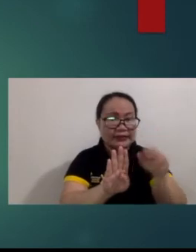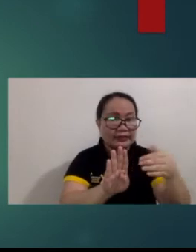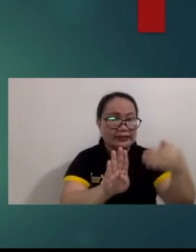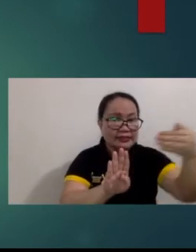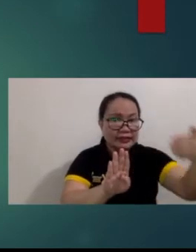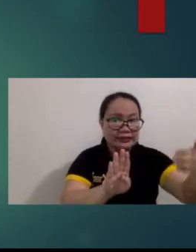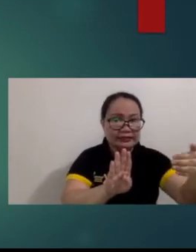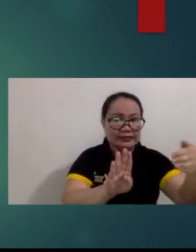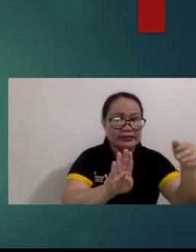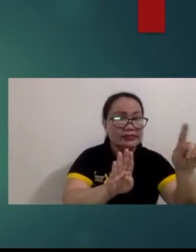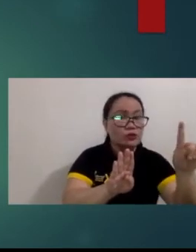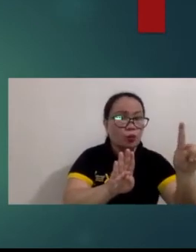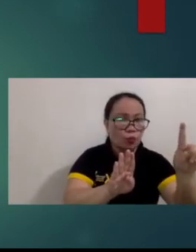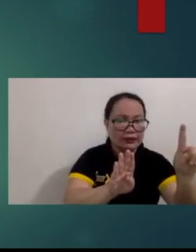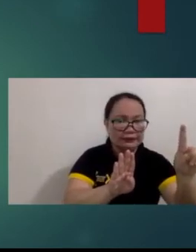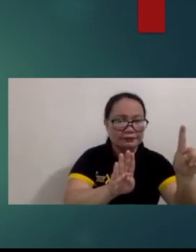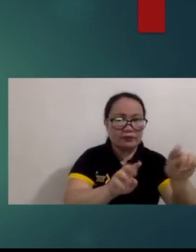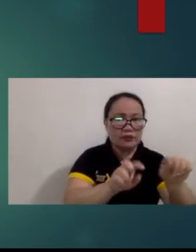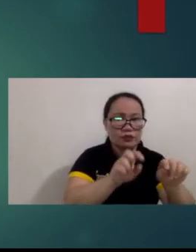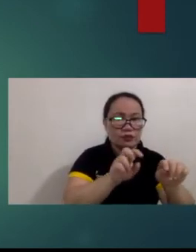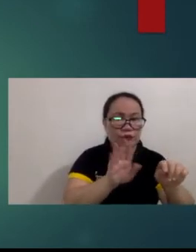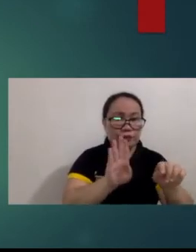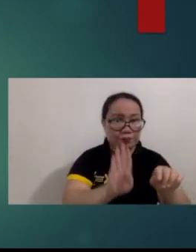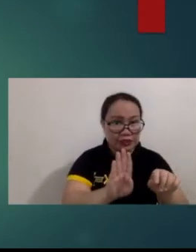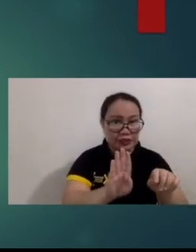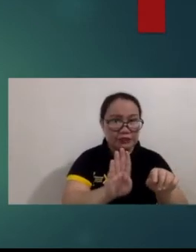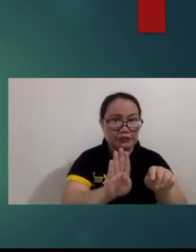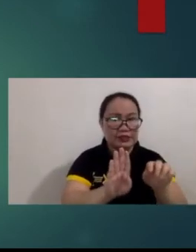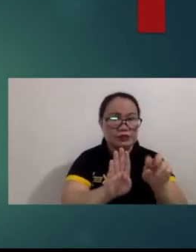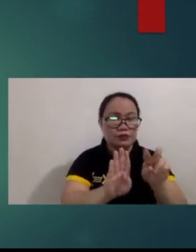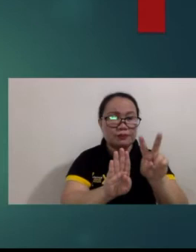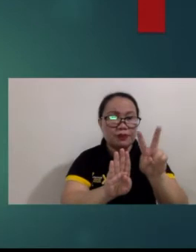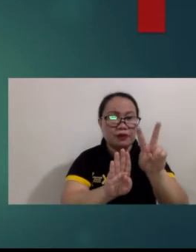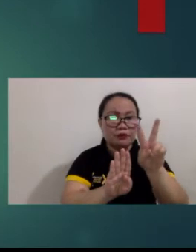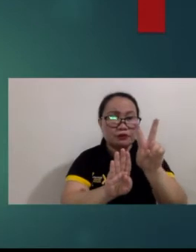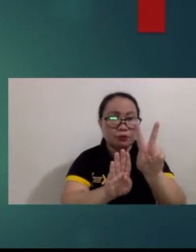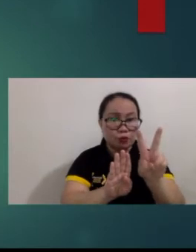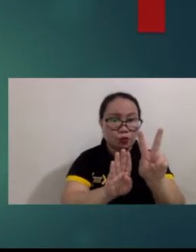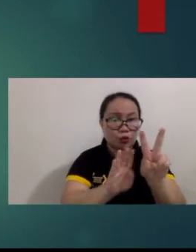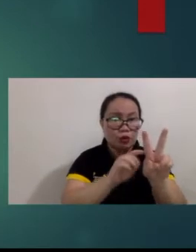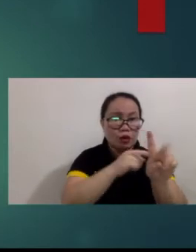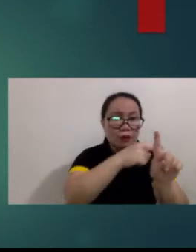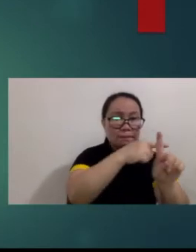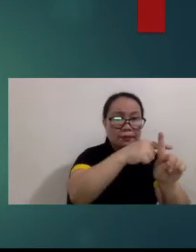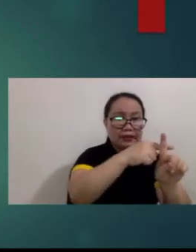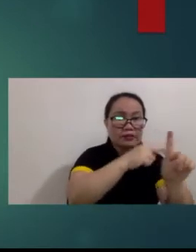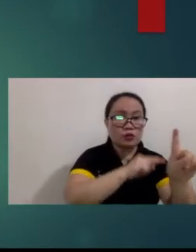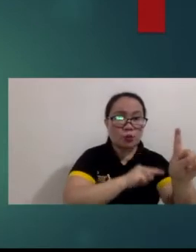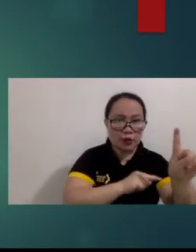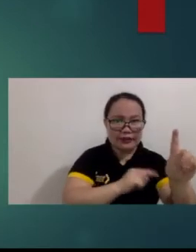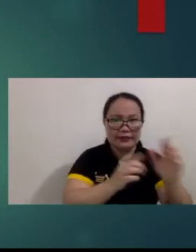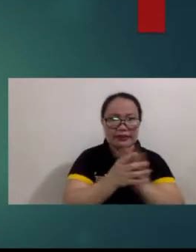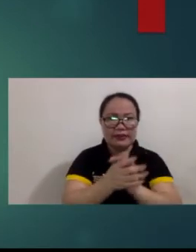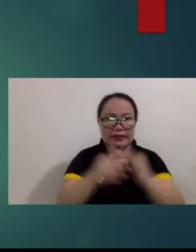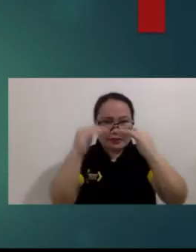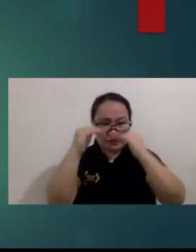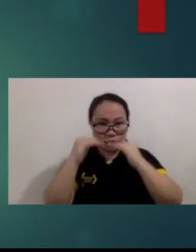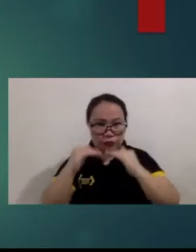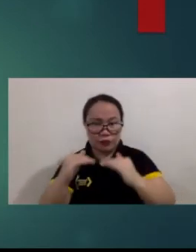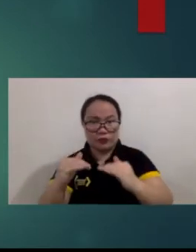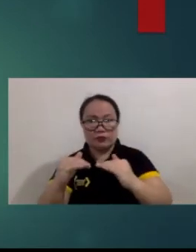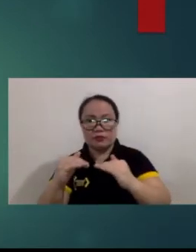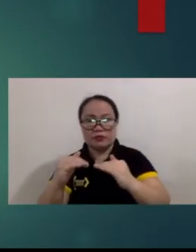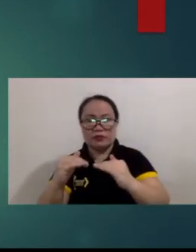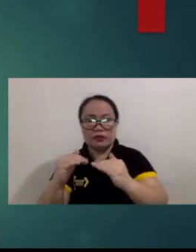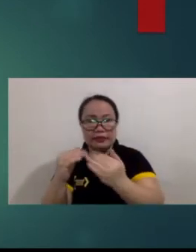and then the second is 1. So b raised to the power of 2 plus 1.